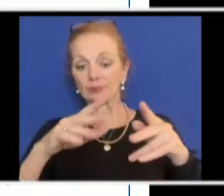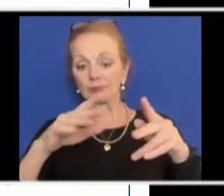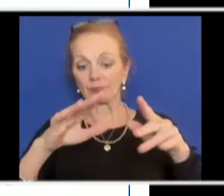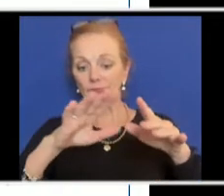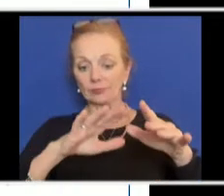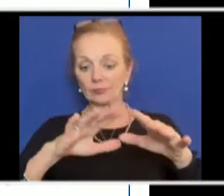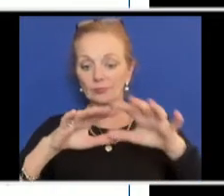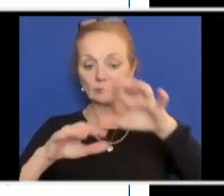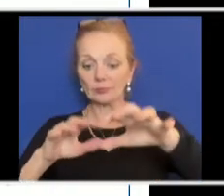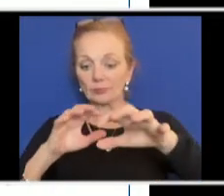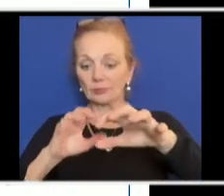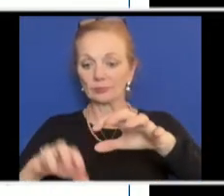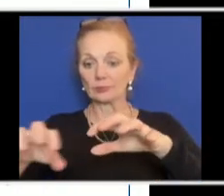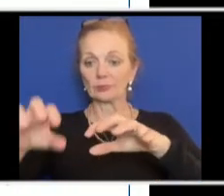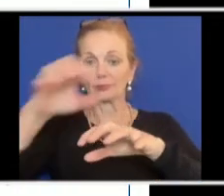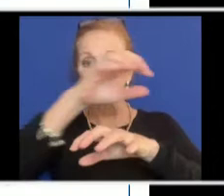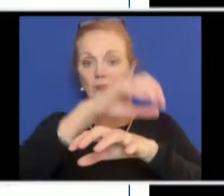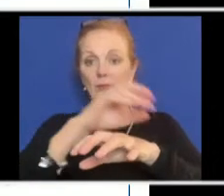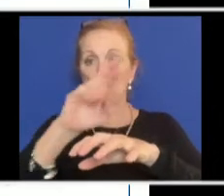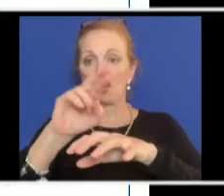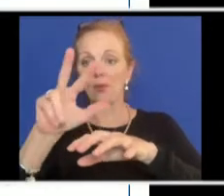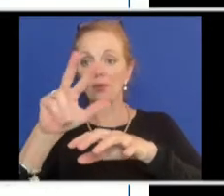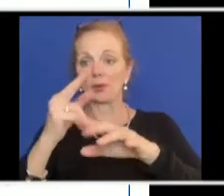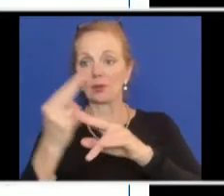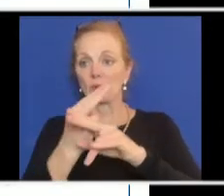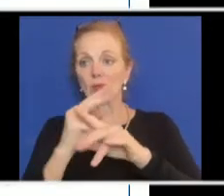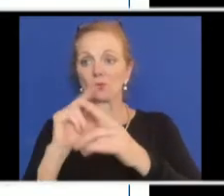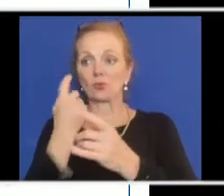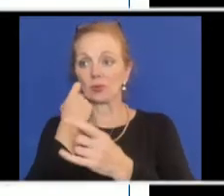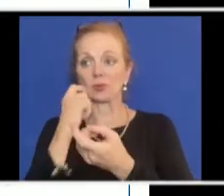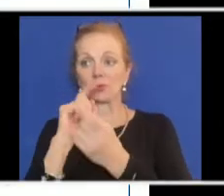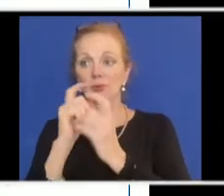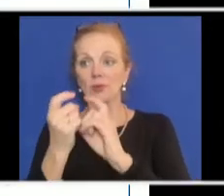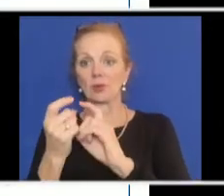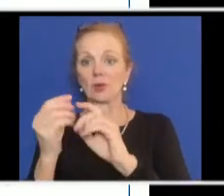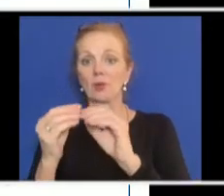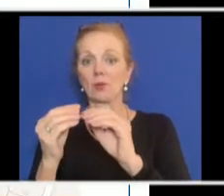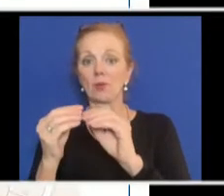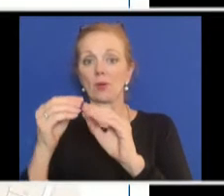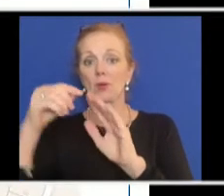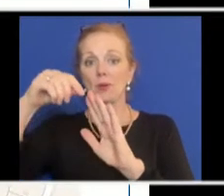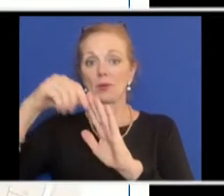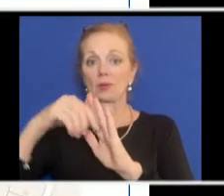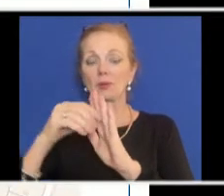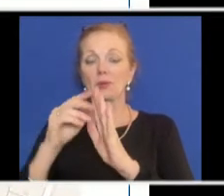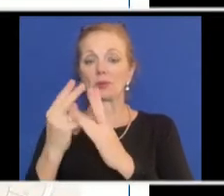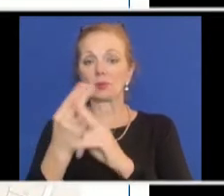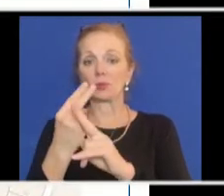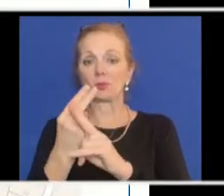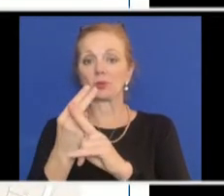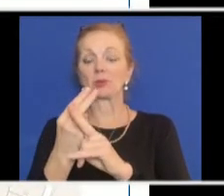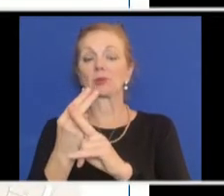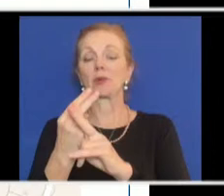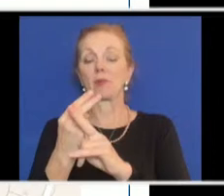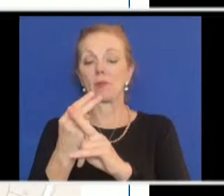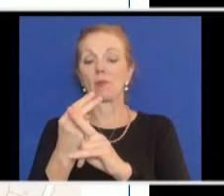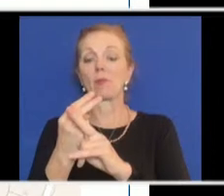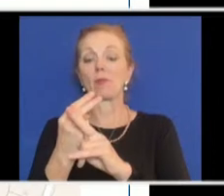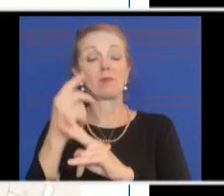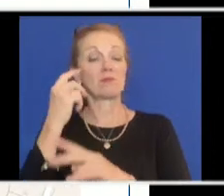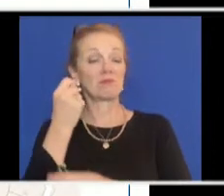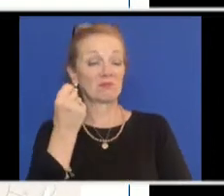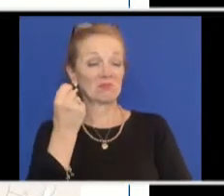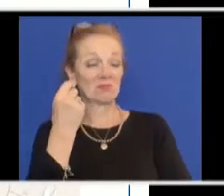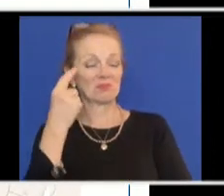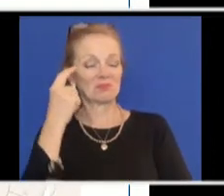with other R3 uses that have recently been converting over to more intense and dense uses while we recognize it's